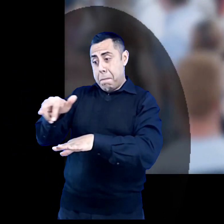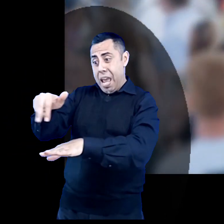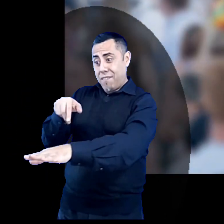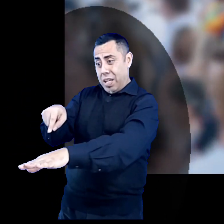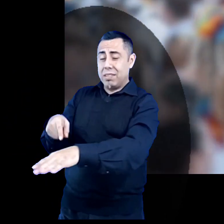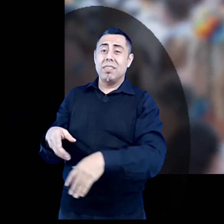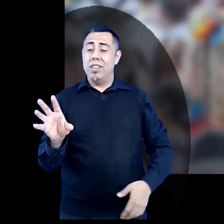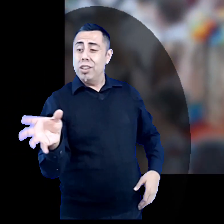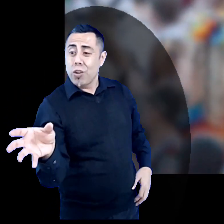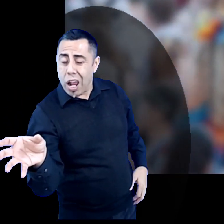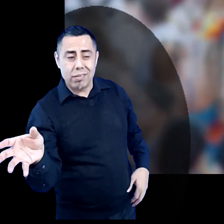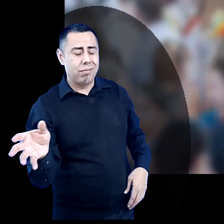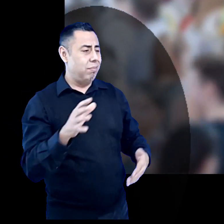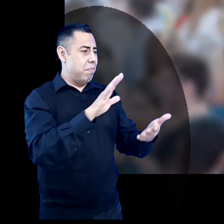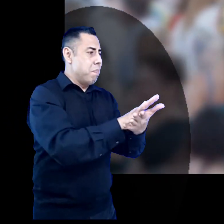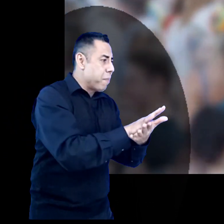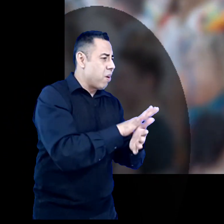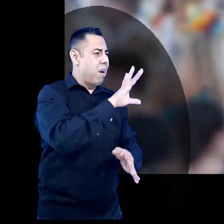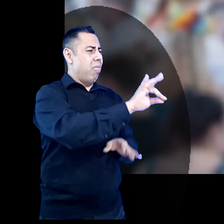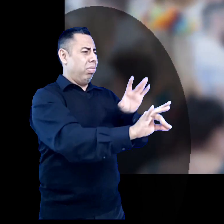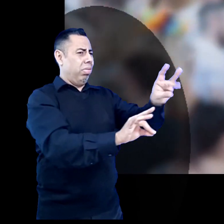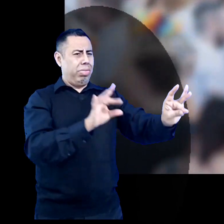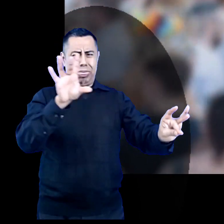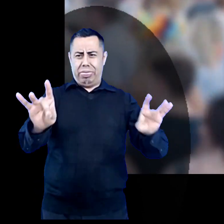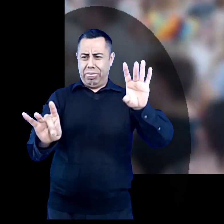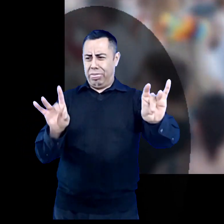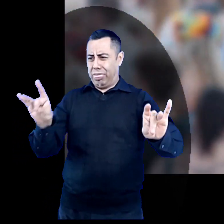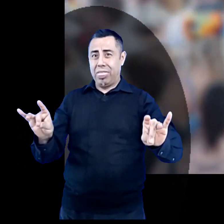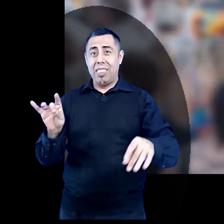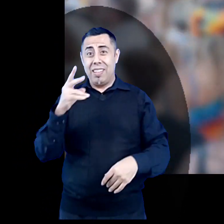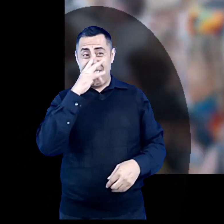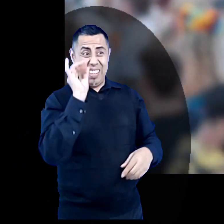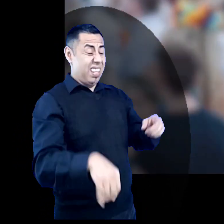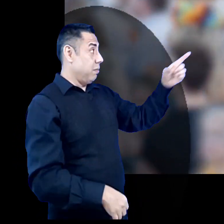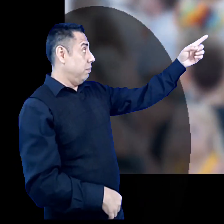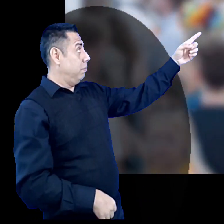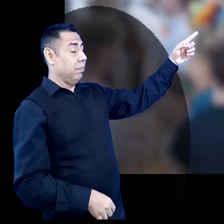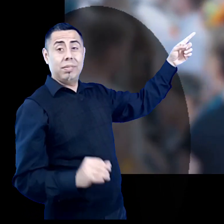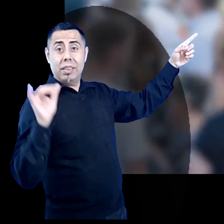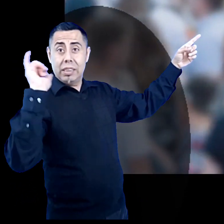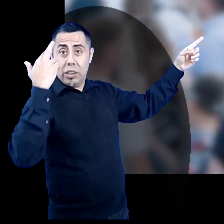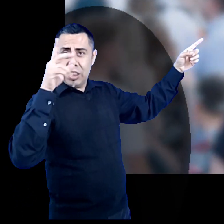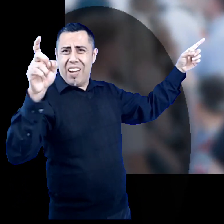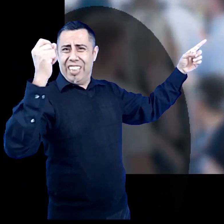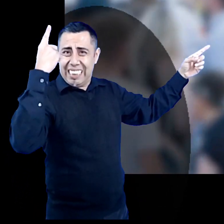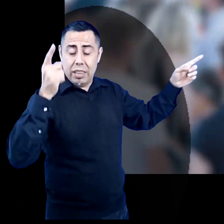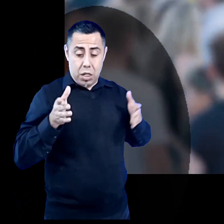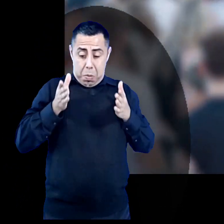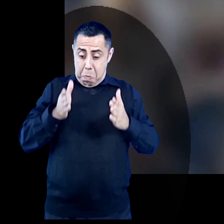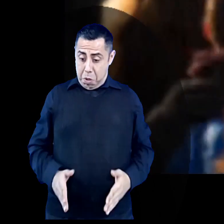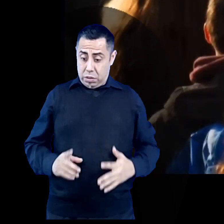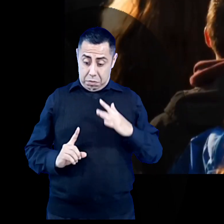This is why we need to understand that these patients who are asymptomatic in environments like